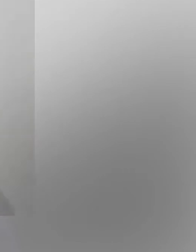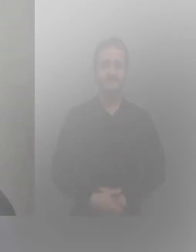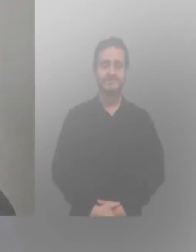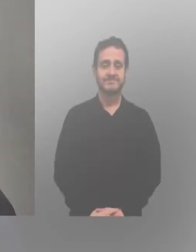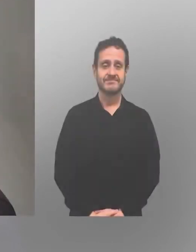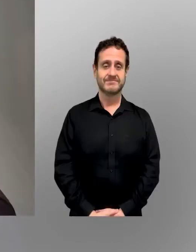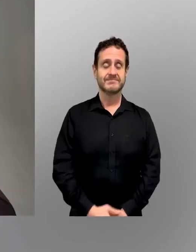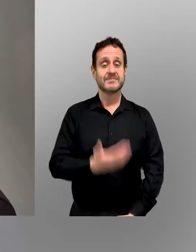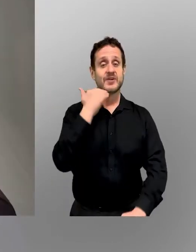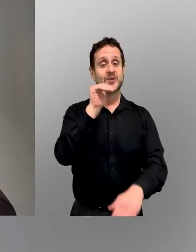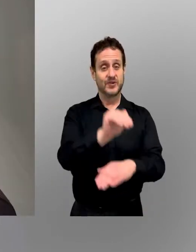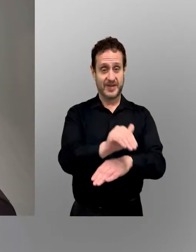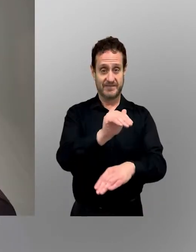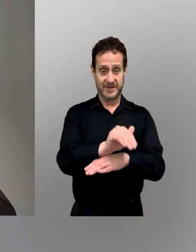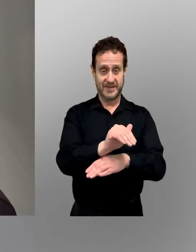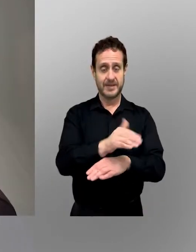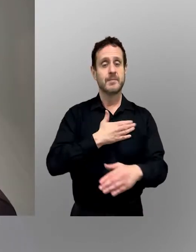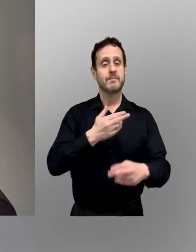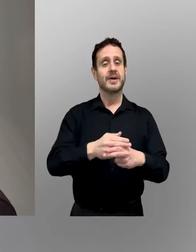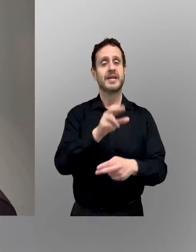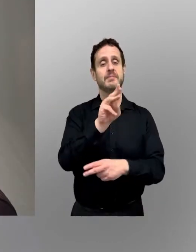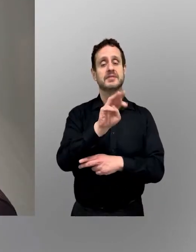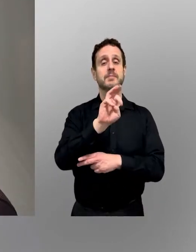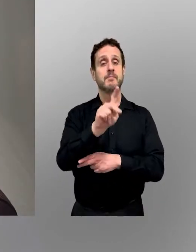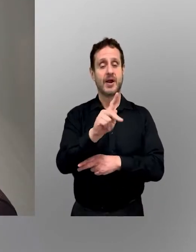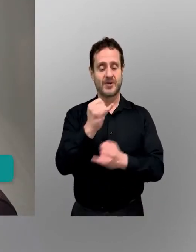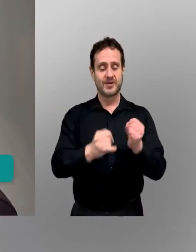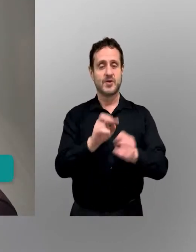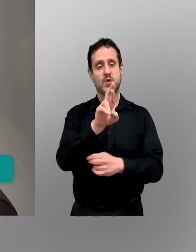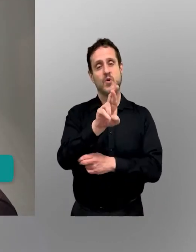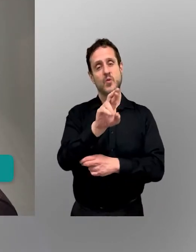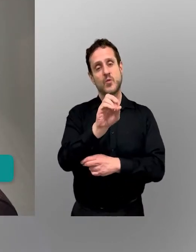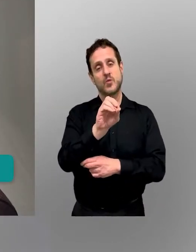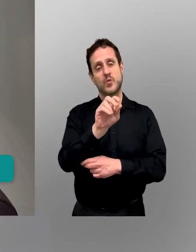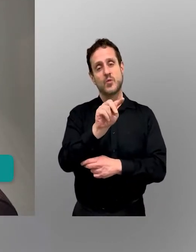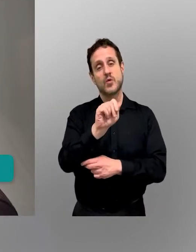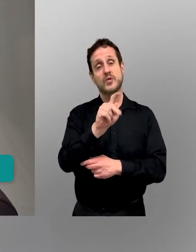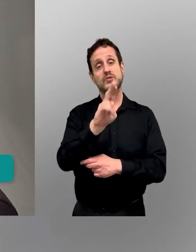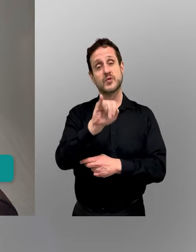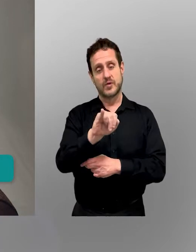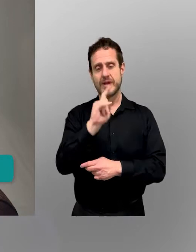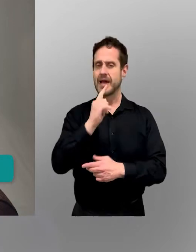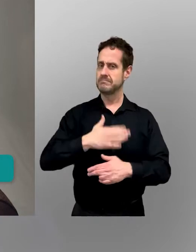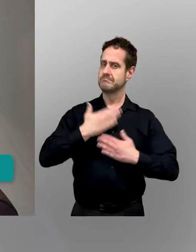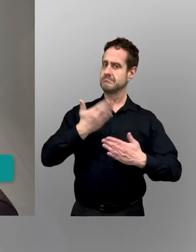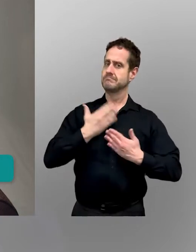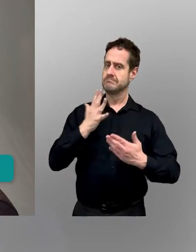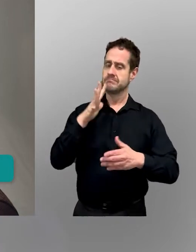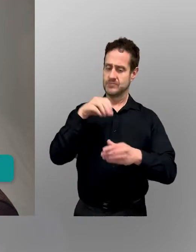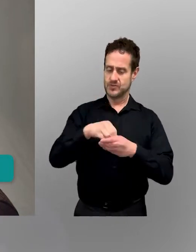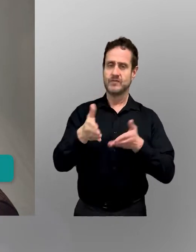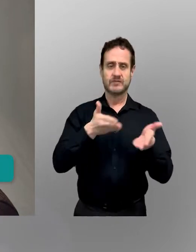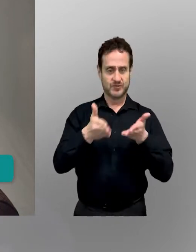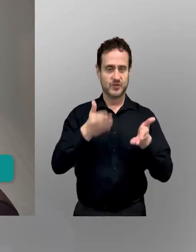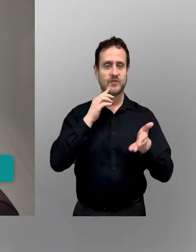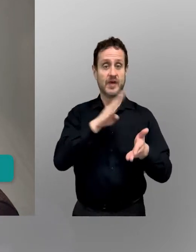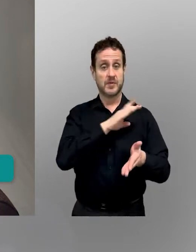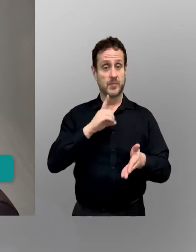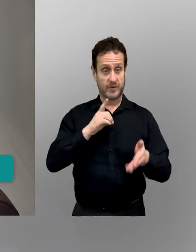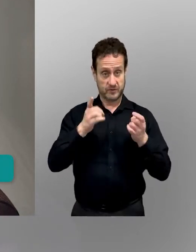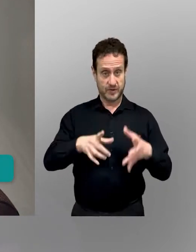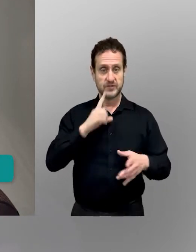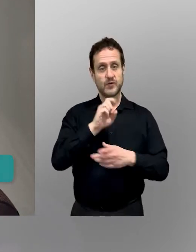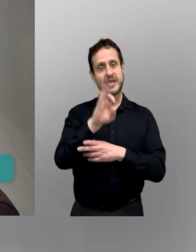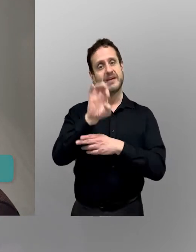green star logo. Good evening. I'm Mark Rotatori, and it's been my pleasure to serve on the Equip for Equality Board of Directors for